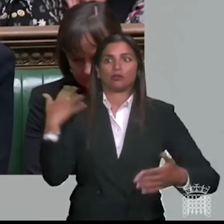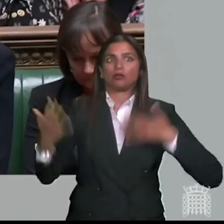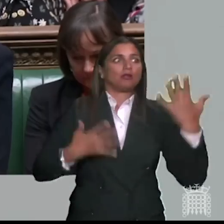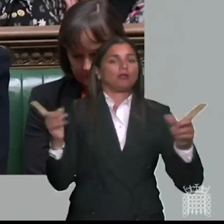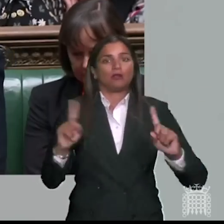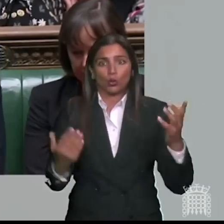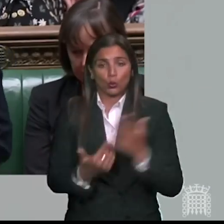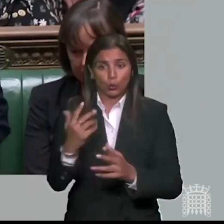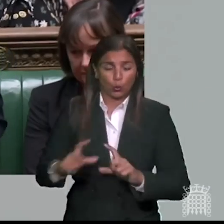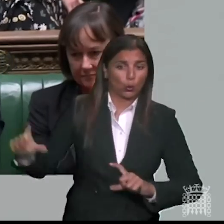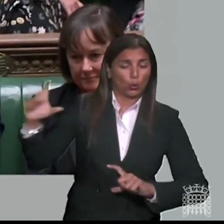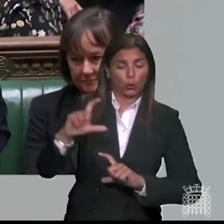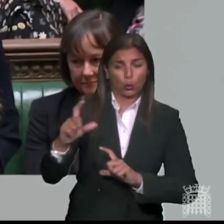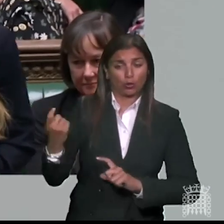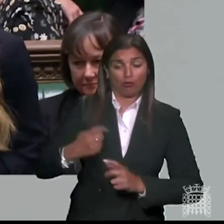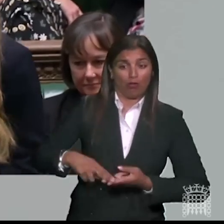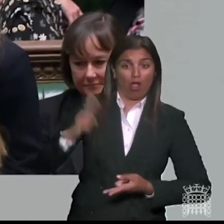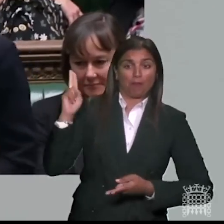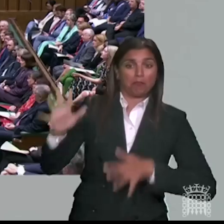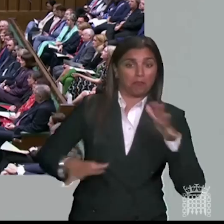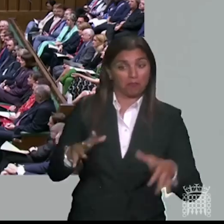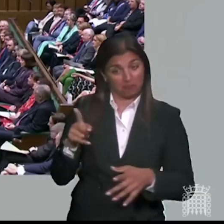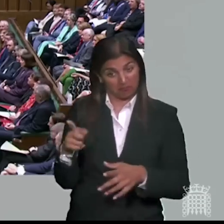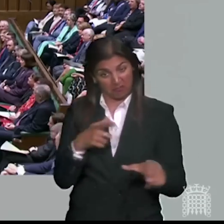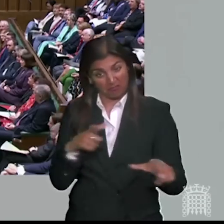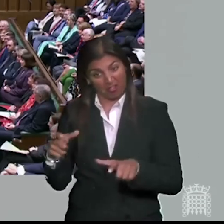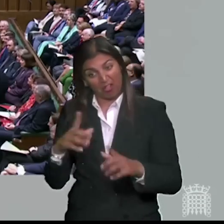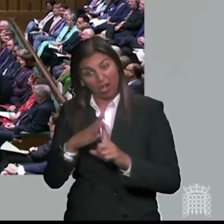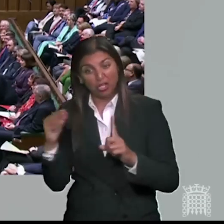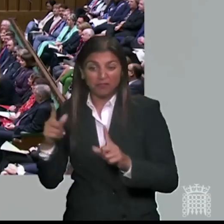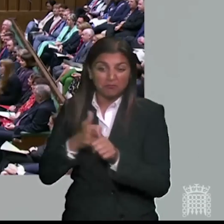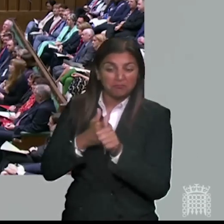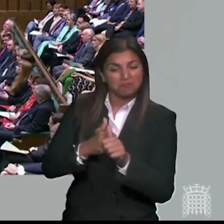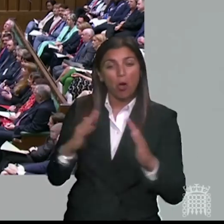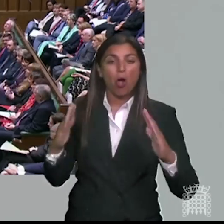they still claim to be the party of home ownership?